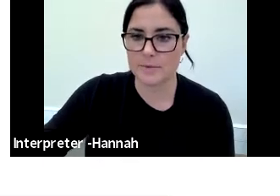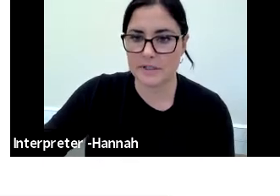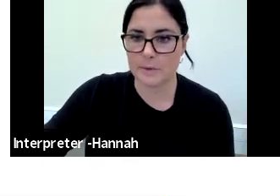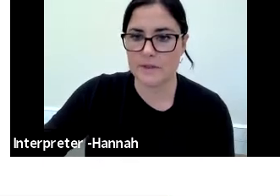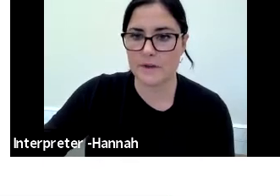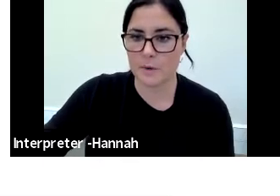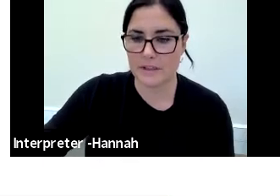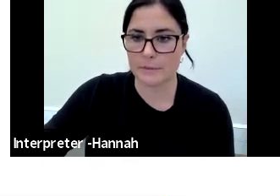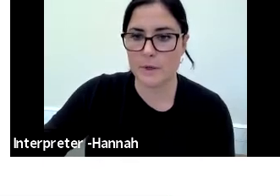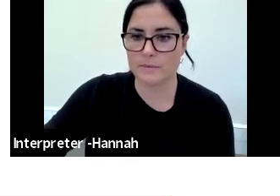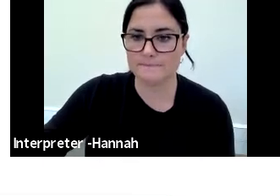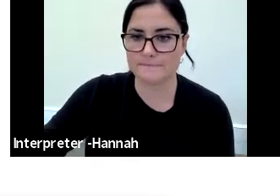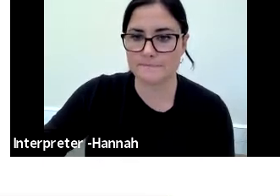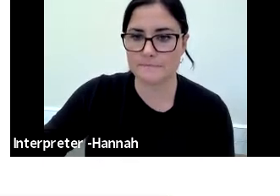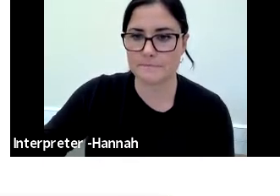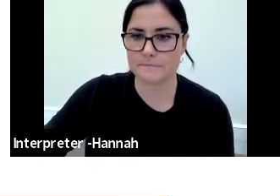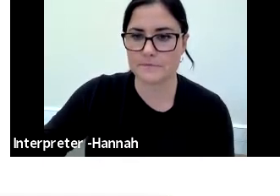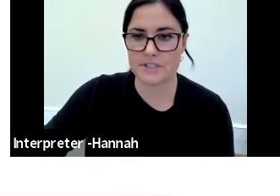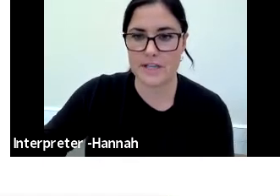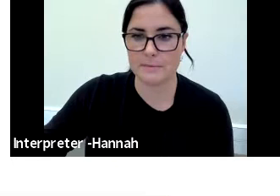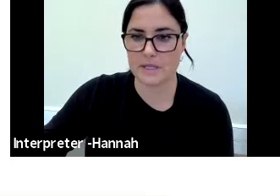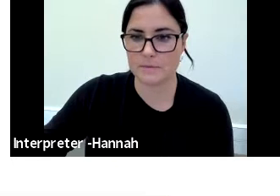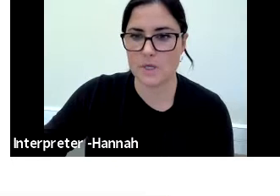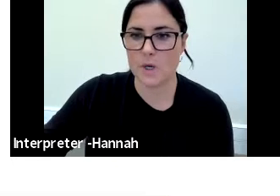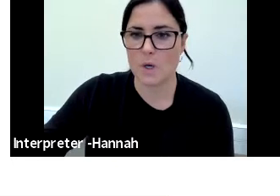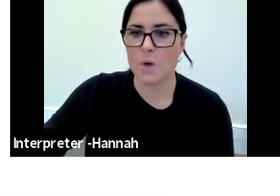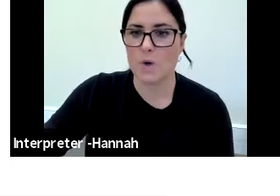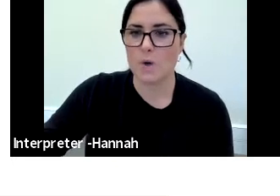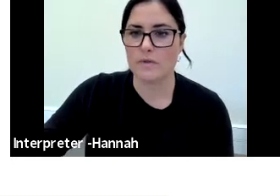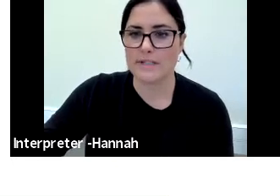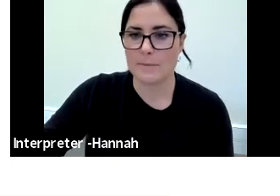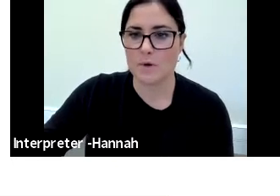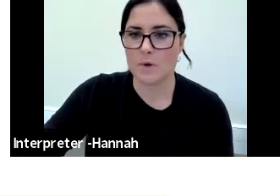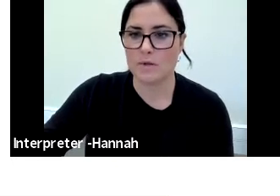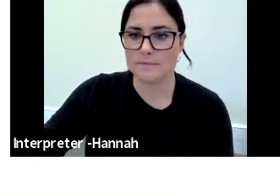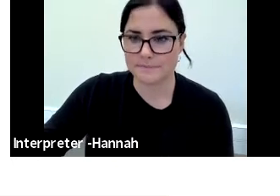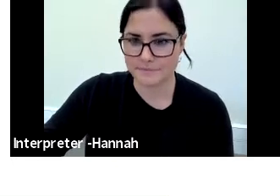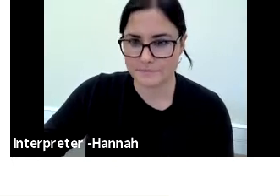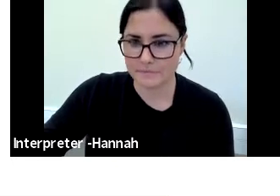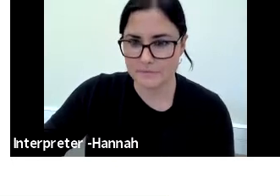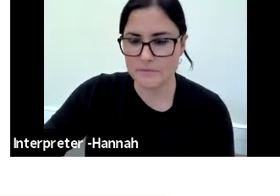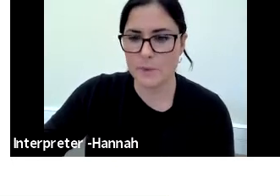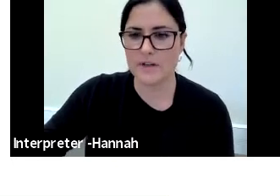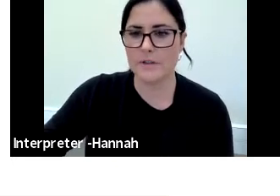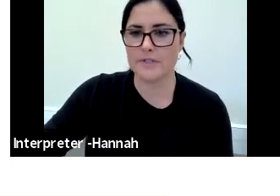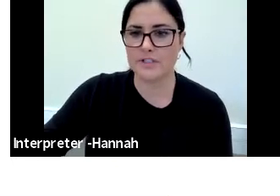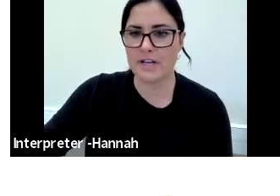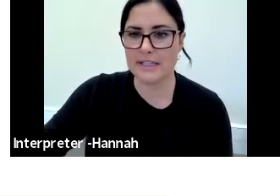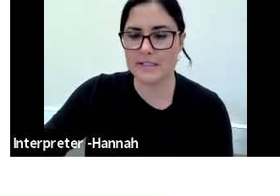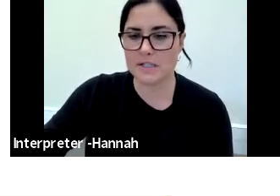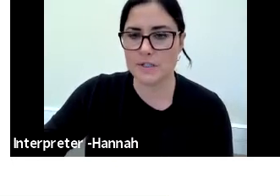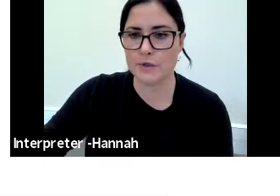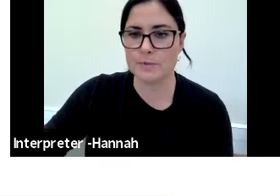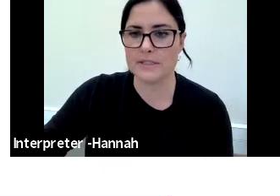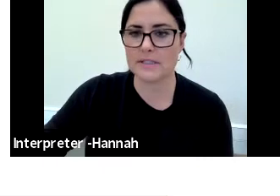understand completely what they're going through, just like me. For example, when I've gone through different